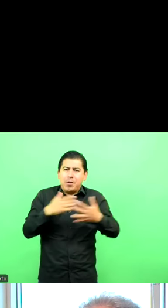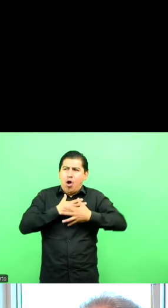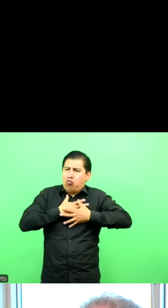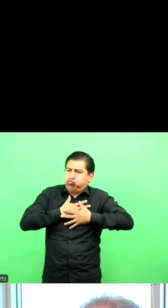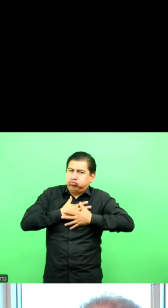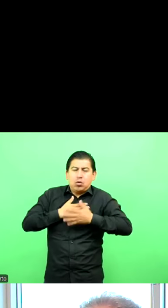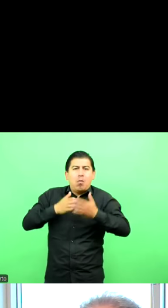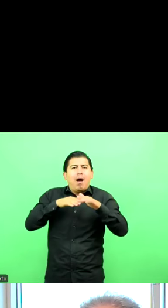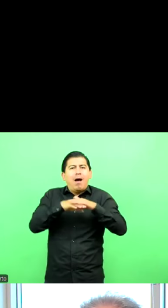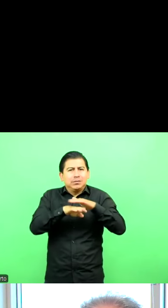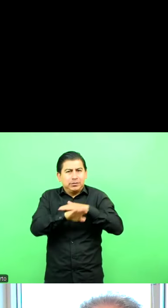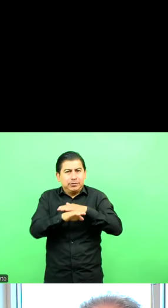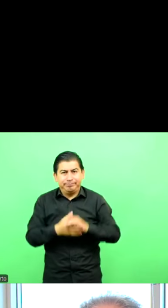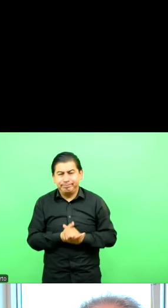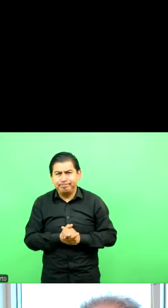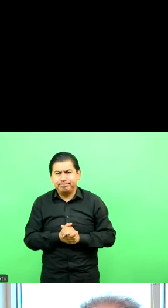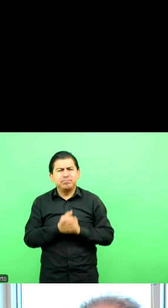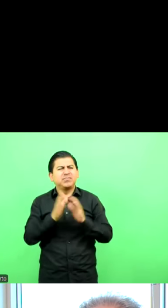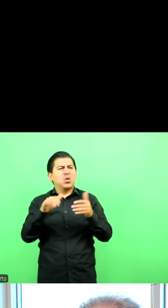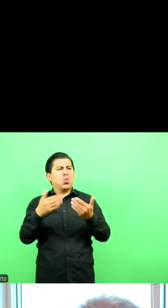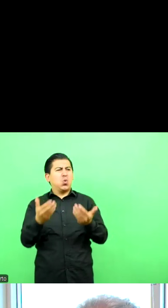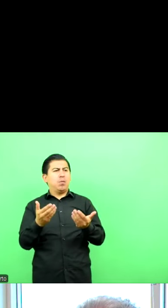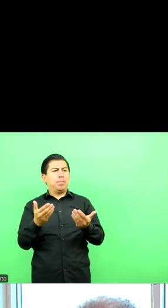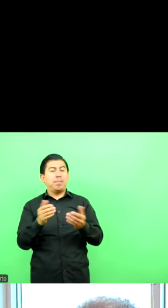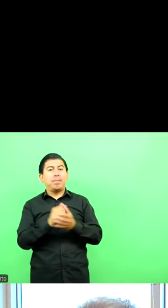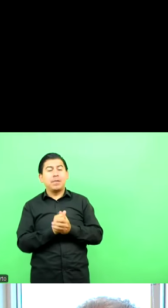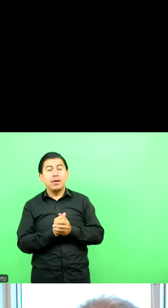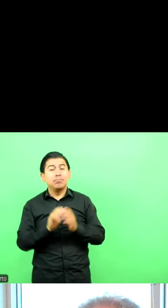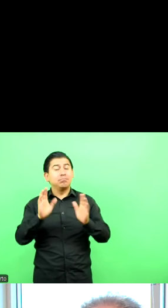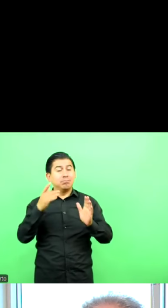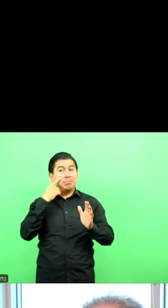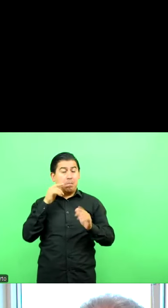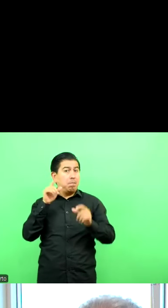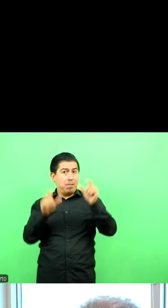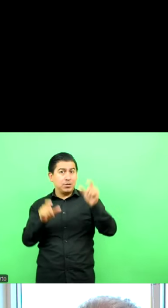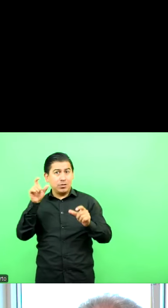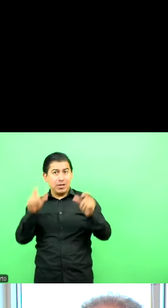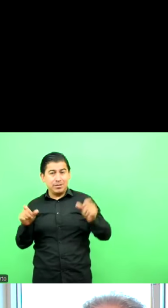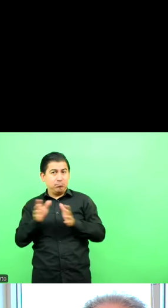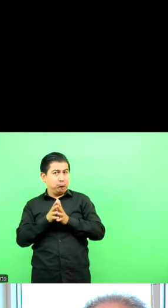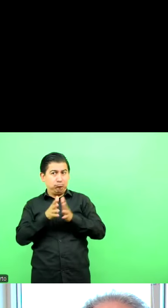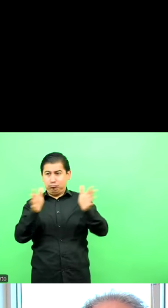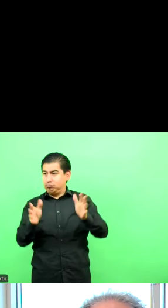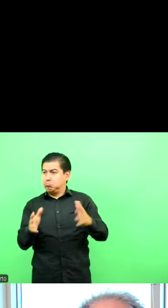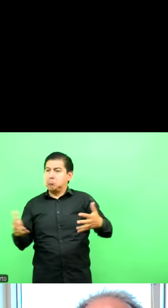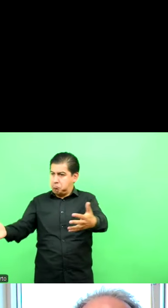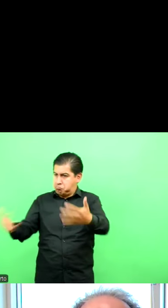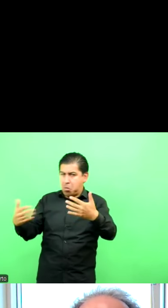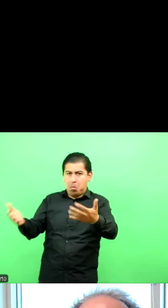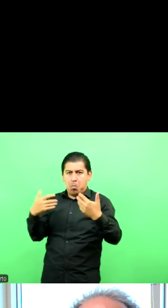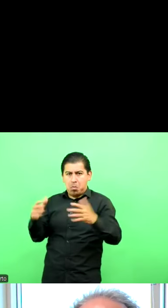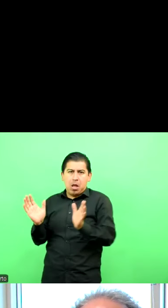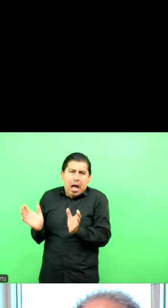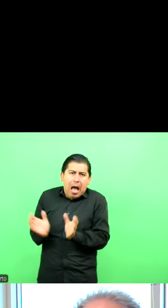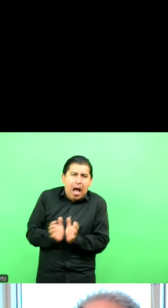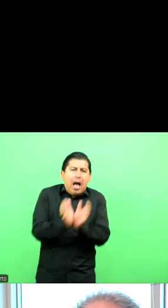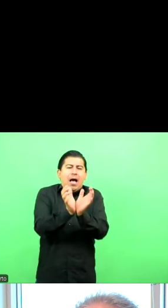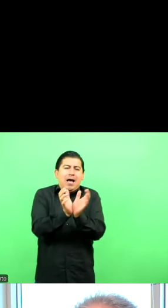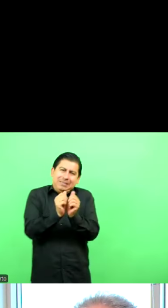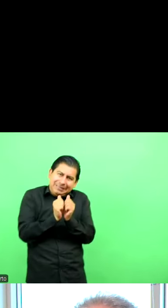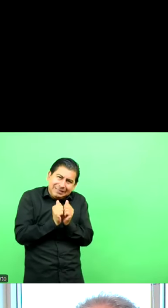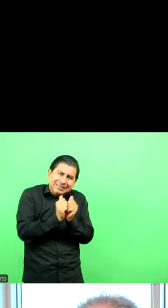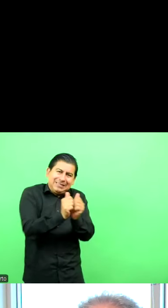Behind to see how we can incorporate the older people and people with disabilities. So